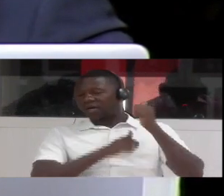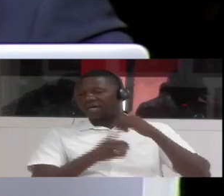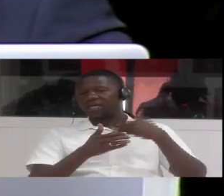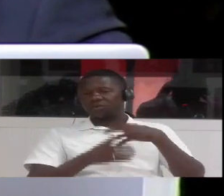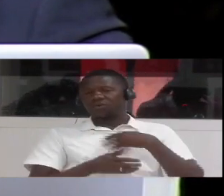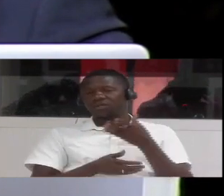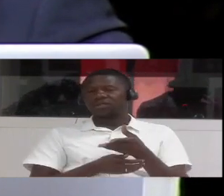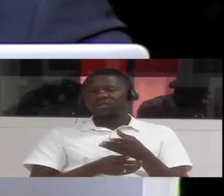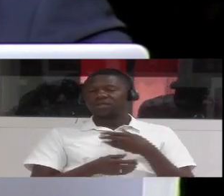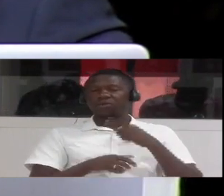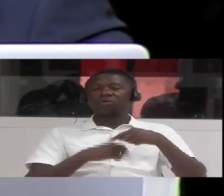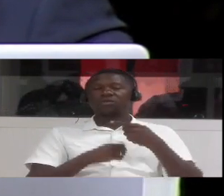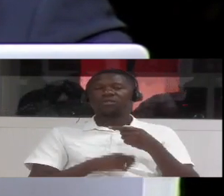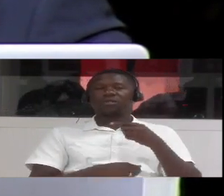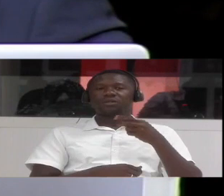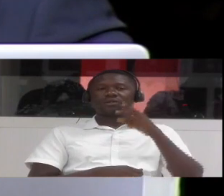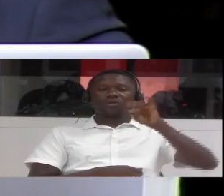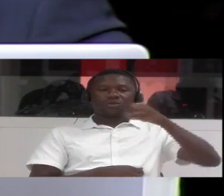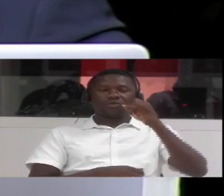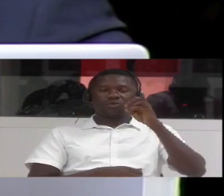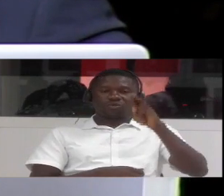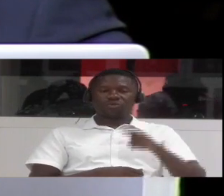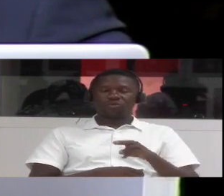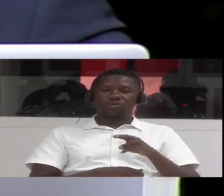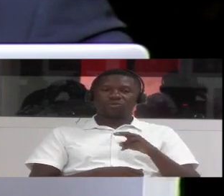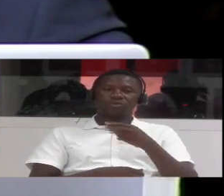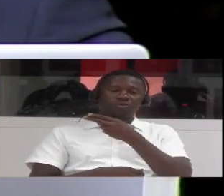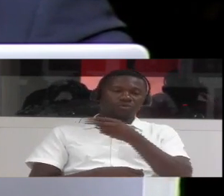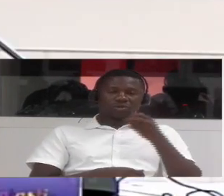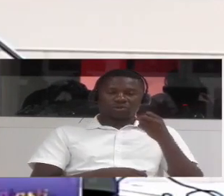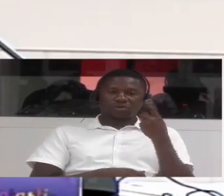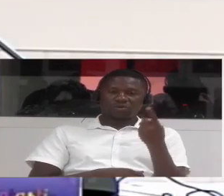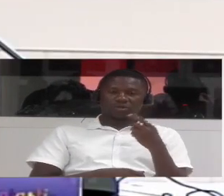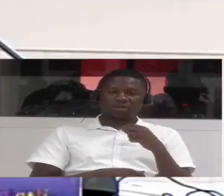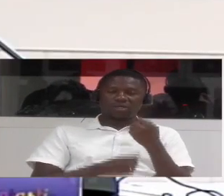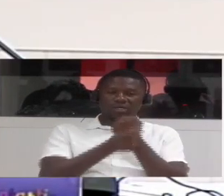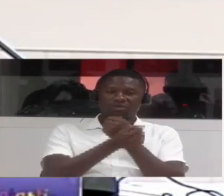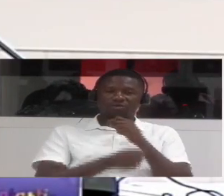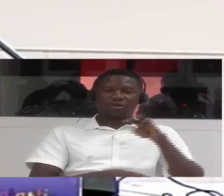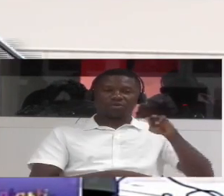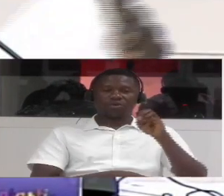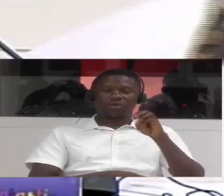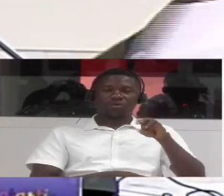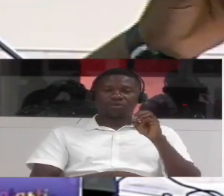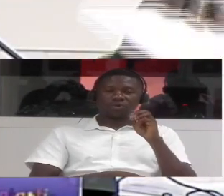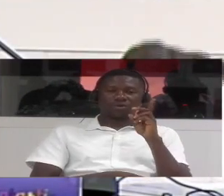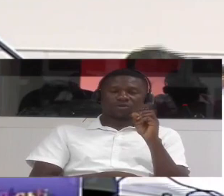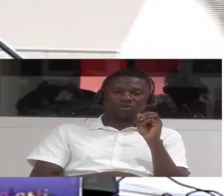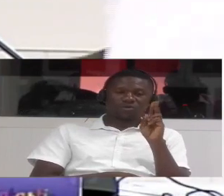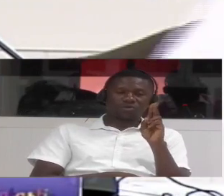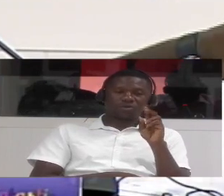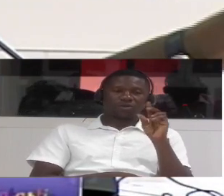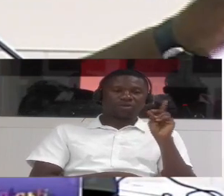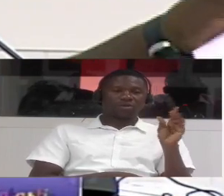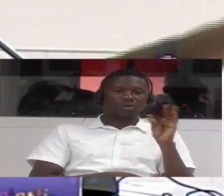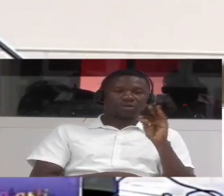the June 2001 arrest of Mamadou Thomas. Yes. It was in Basse